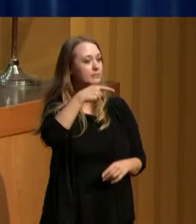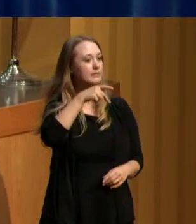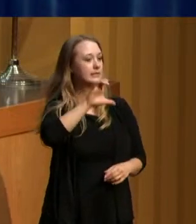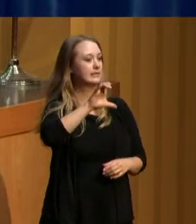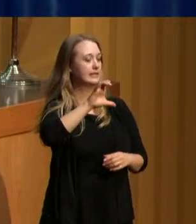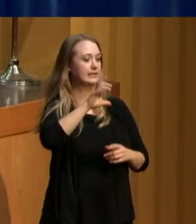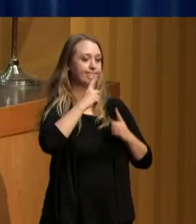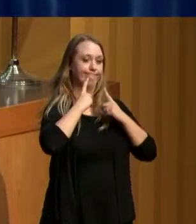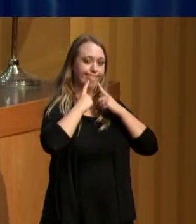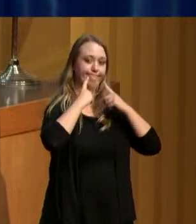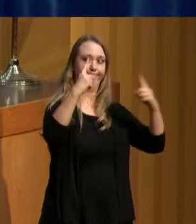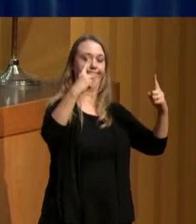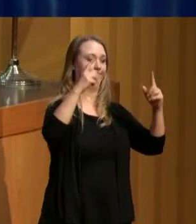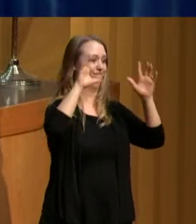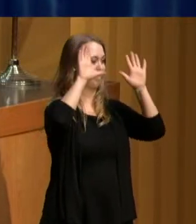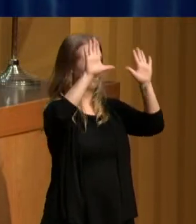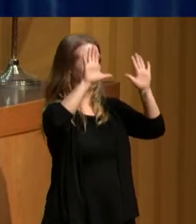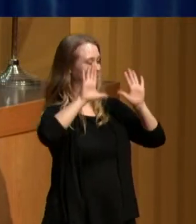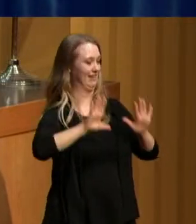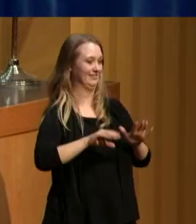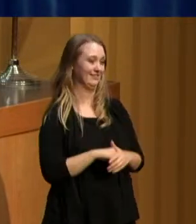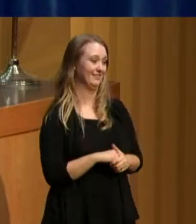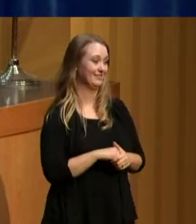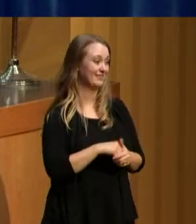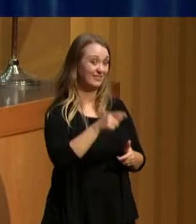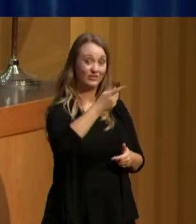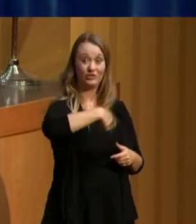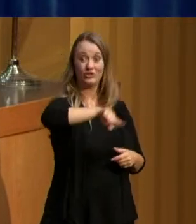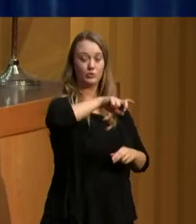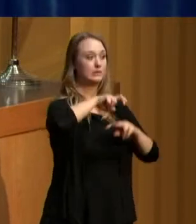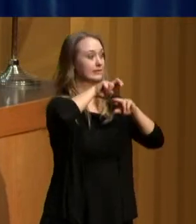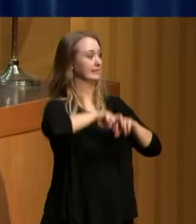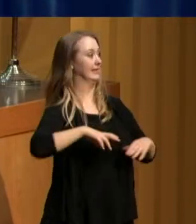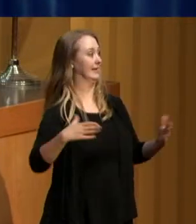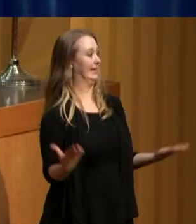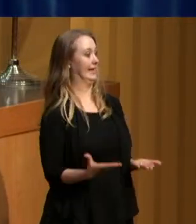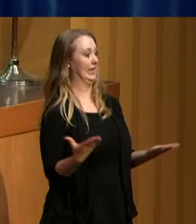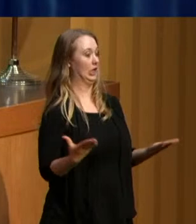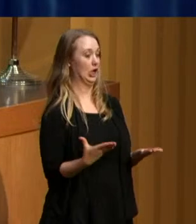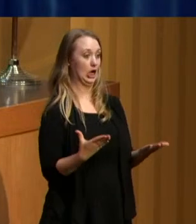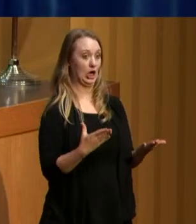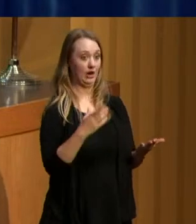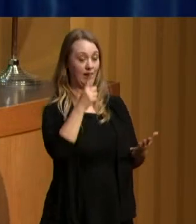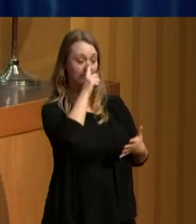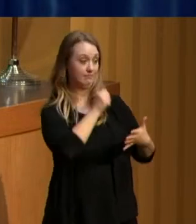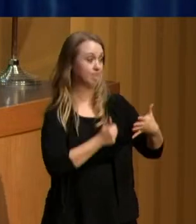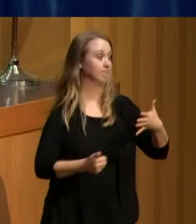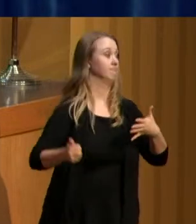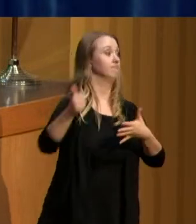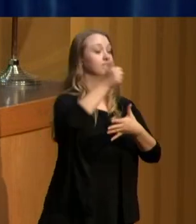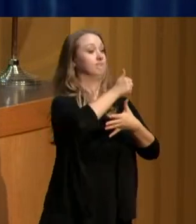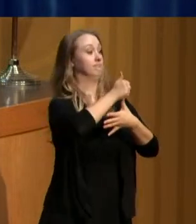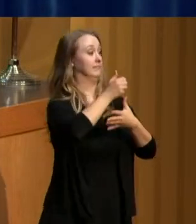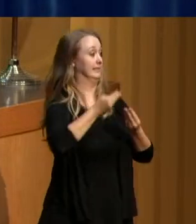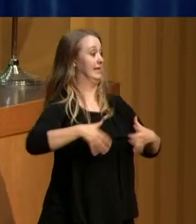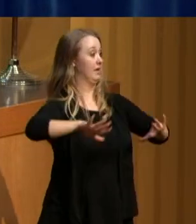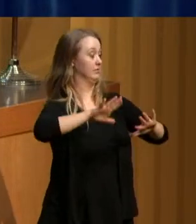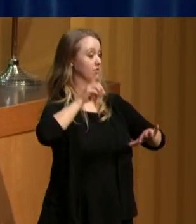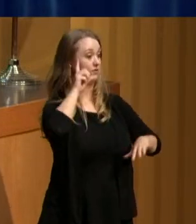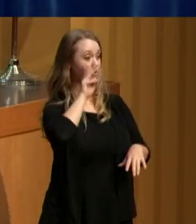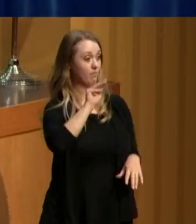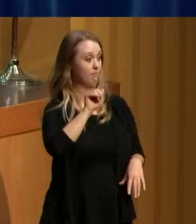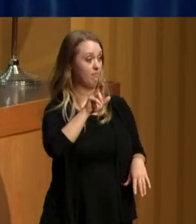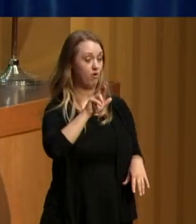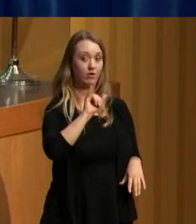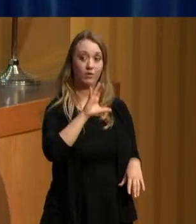greatness. Right here you sit at the flagship campus of the Maricopa Community College